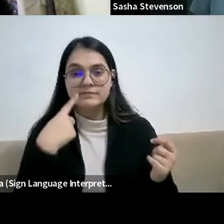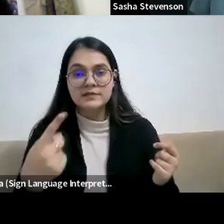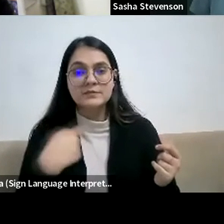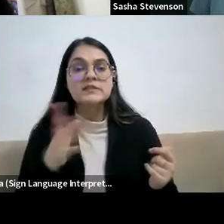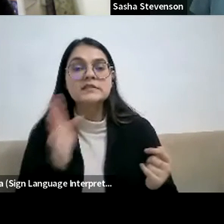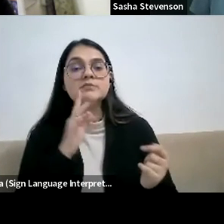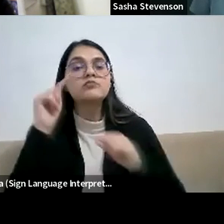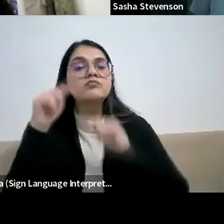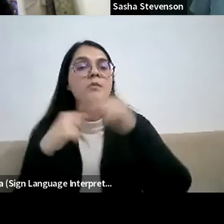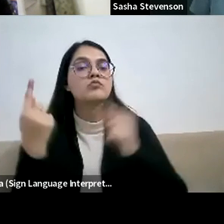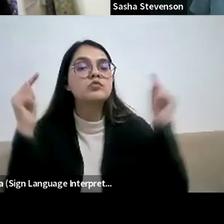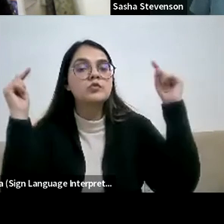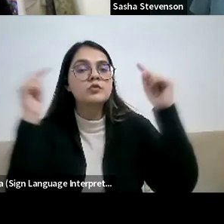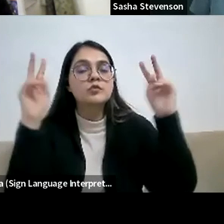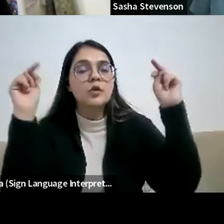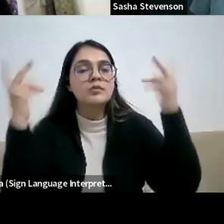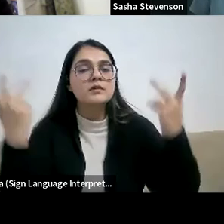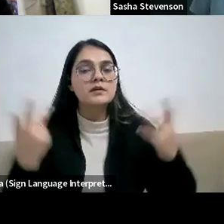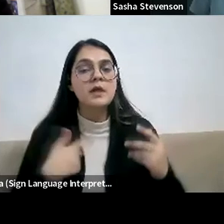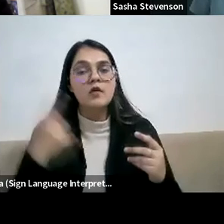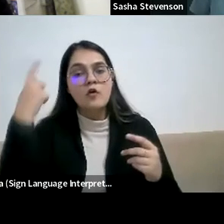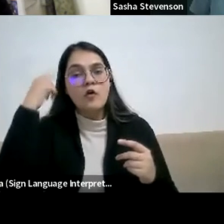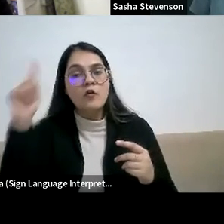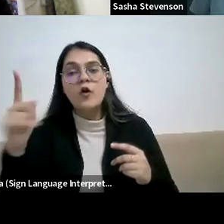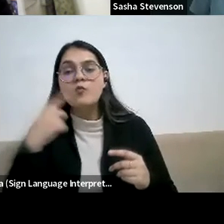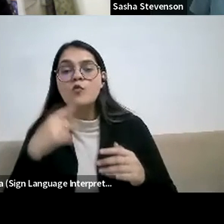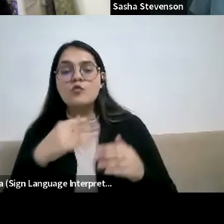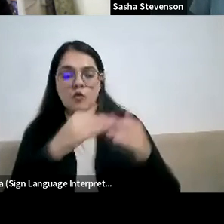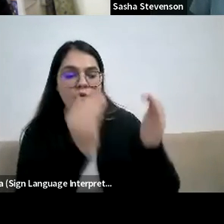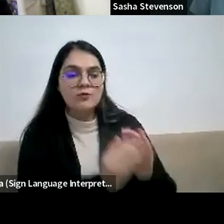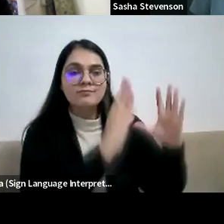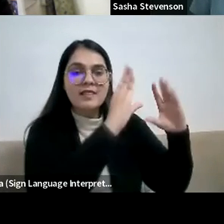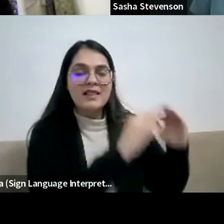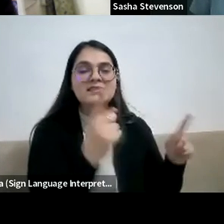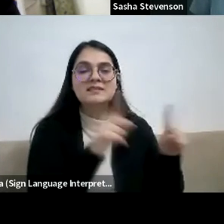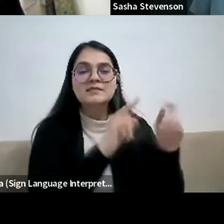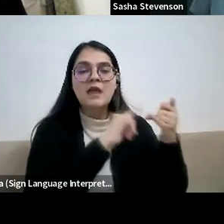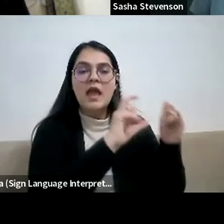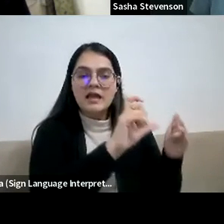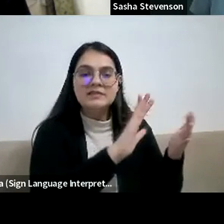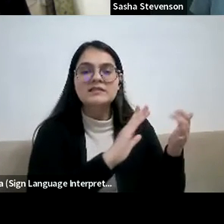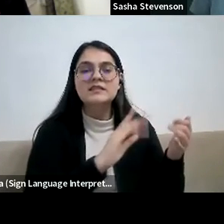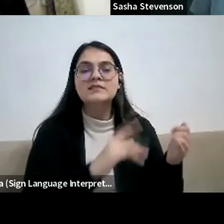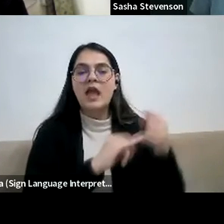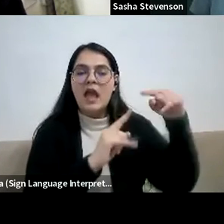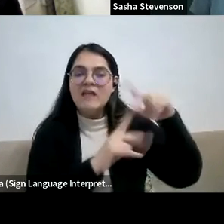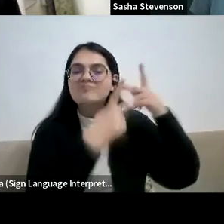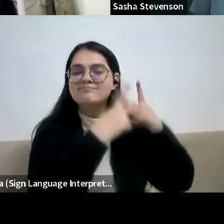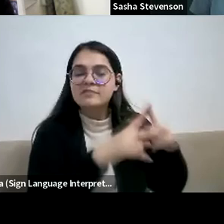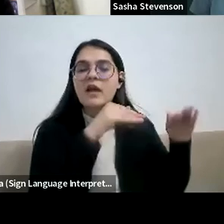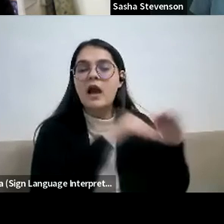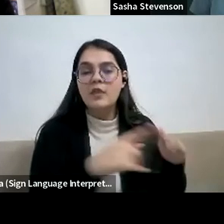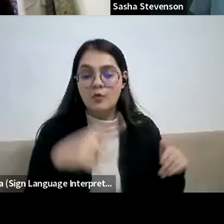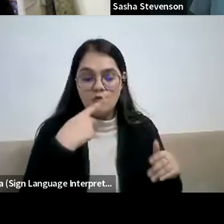about the diversity and inclusion of marginalized sections of the society. So whether